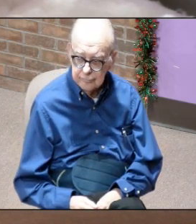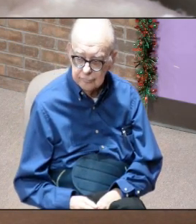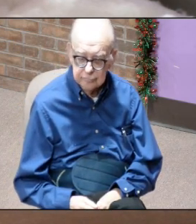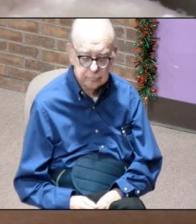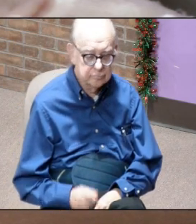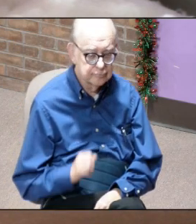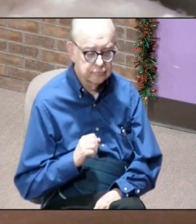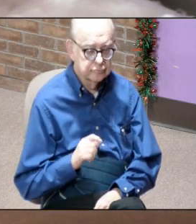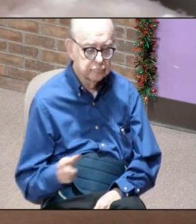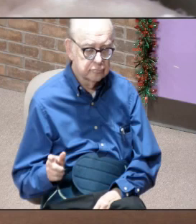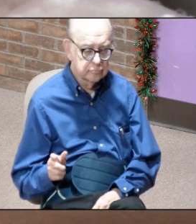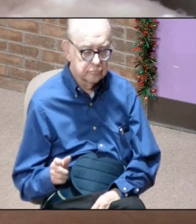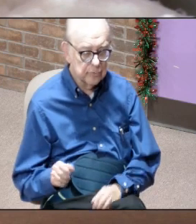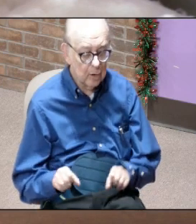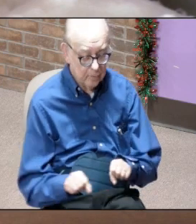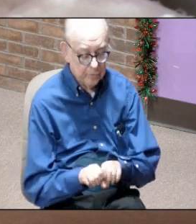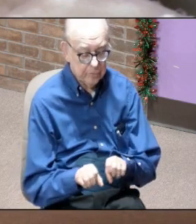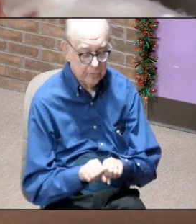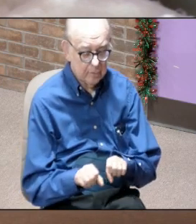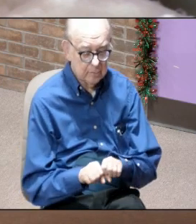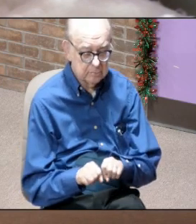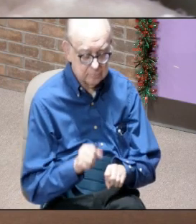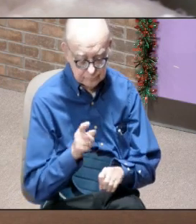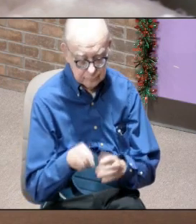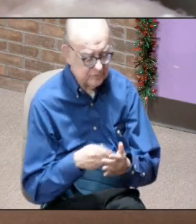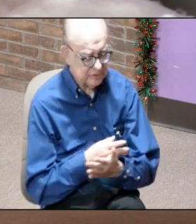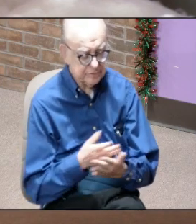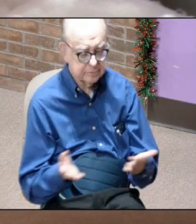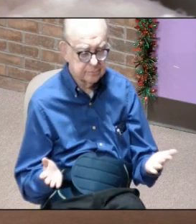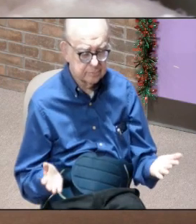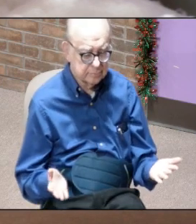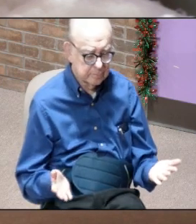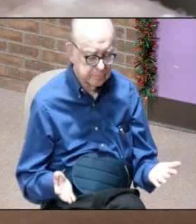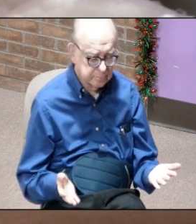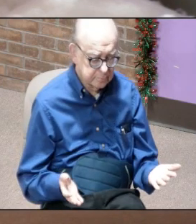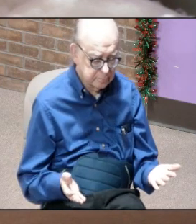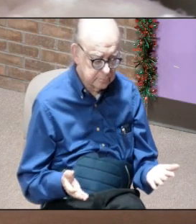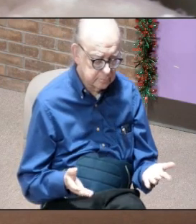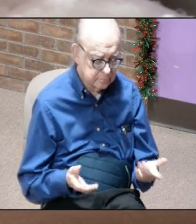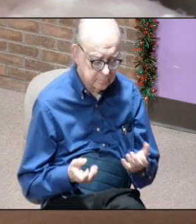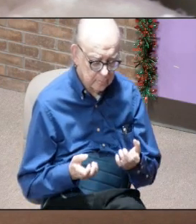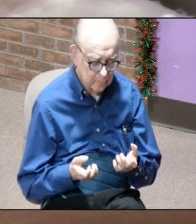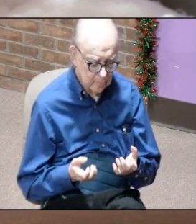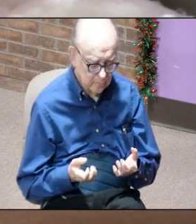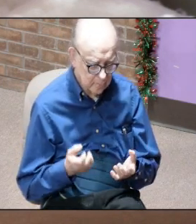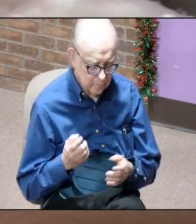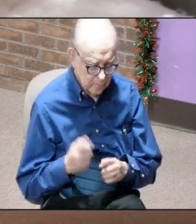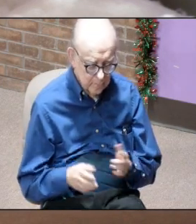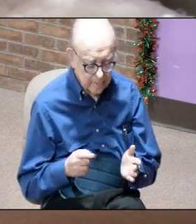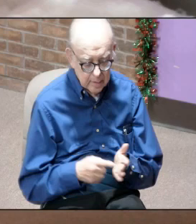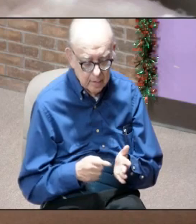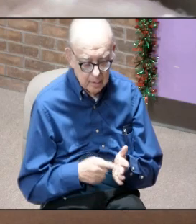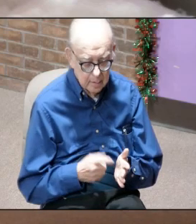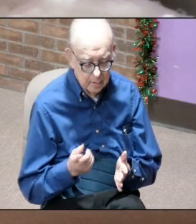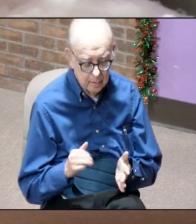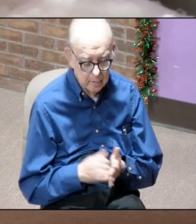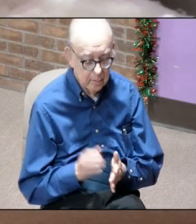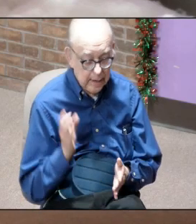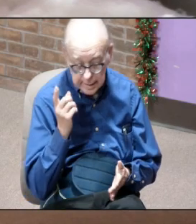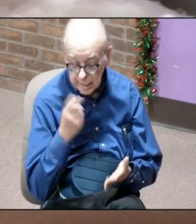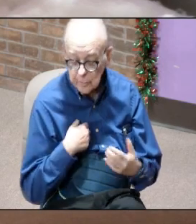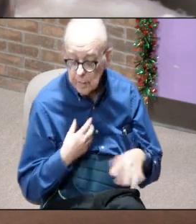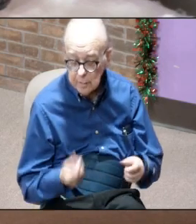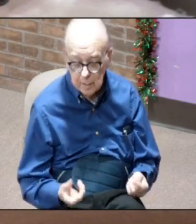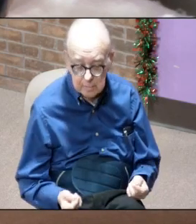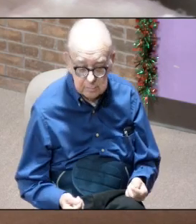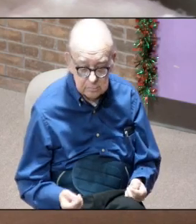Or all of the shoes, or the this, or the that. The greed says, hold on a minute, I can't afford it, so guess what I'm going to